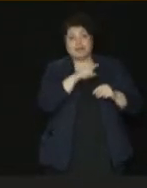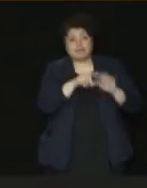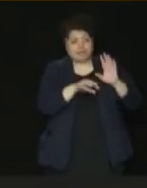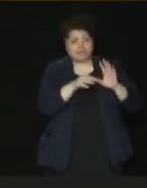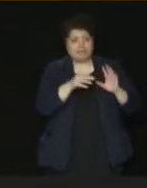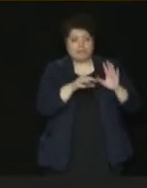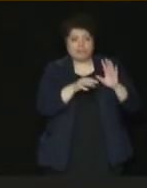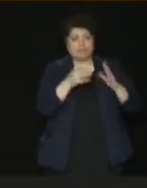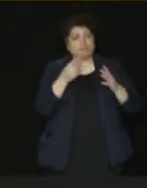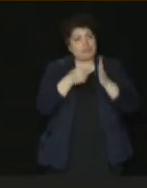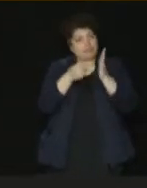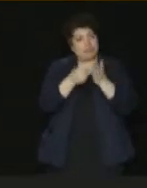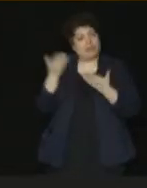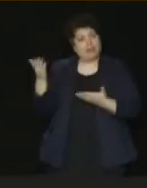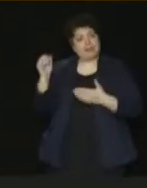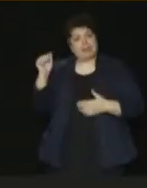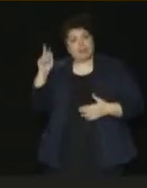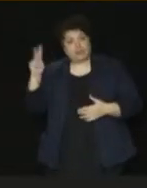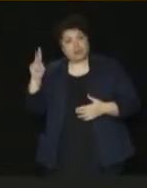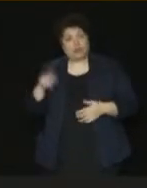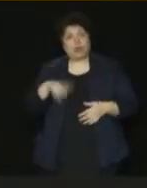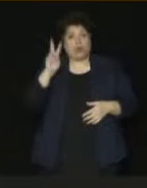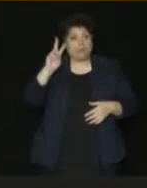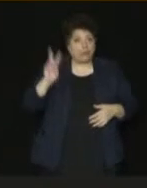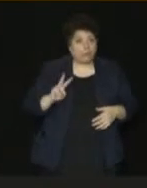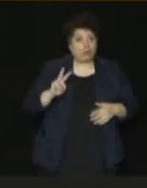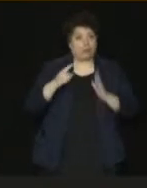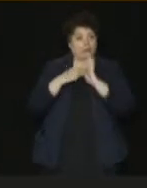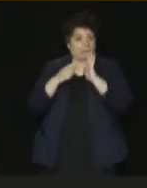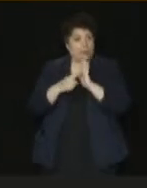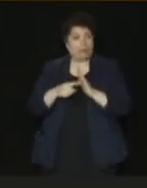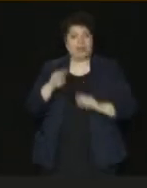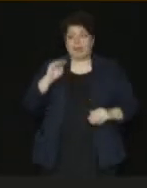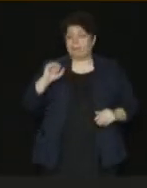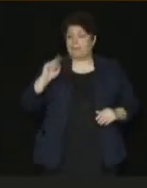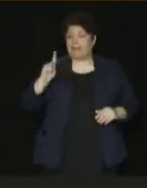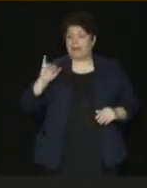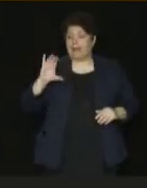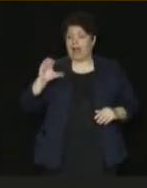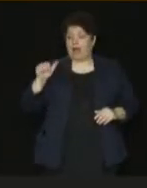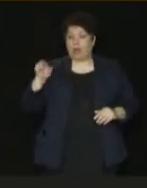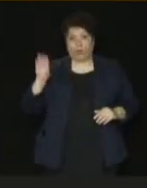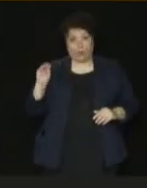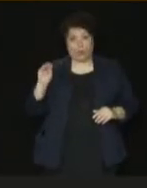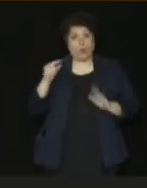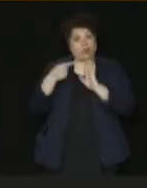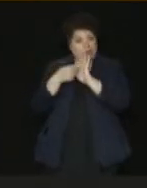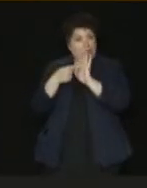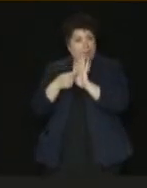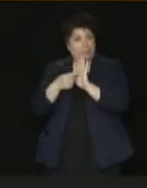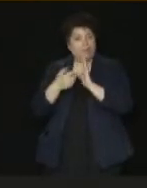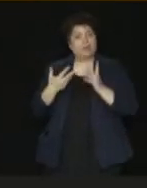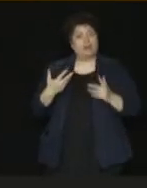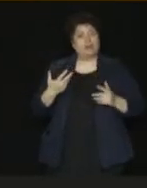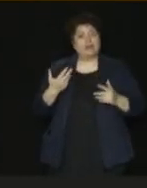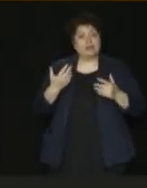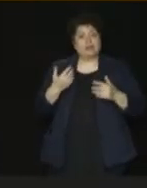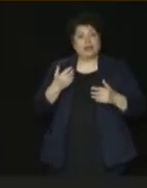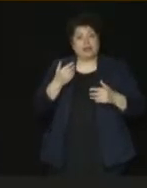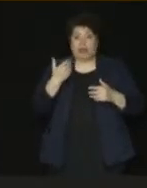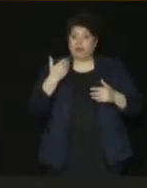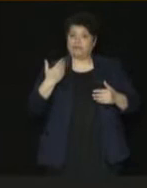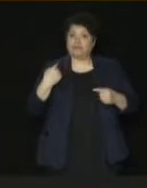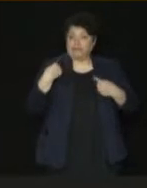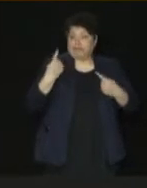in Saskatoon, like we saw in Vancouver, and with Medicago. We were able to create